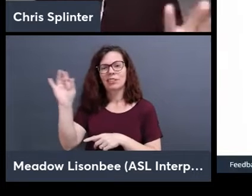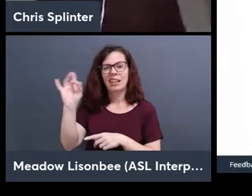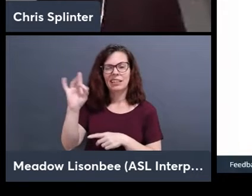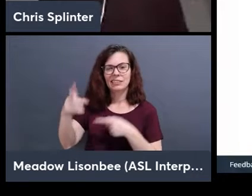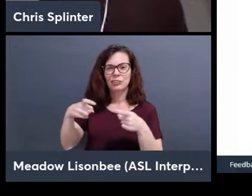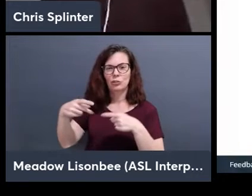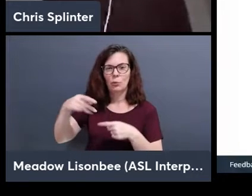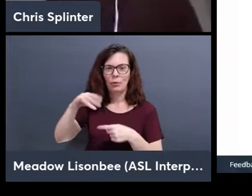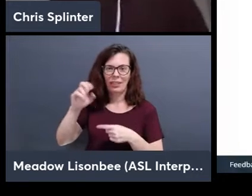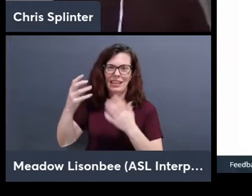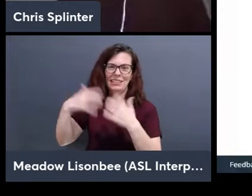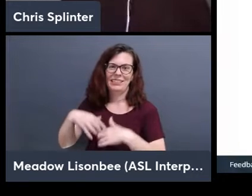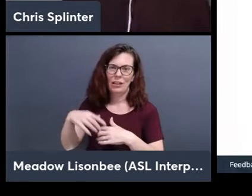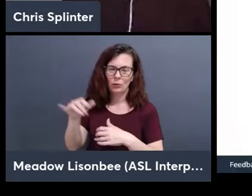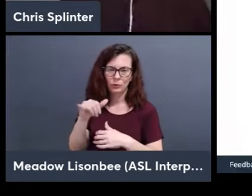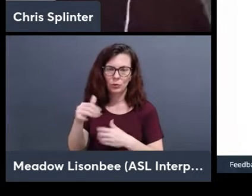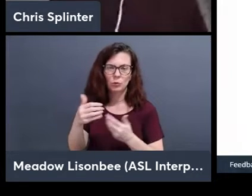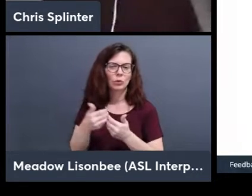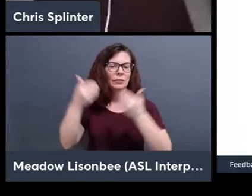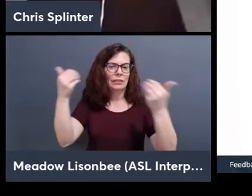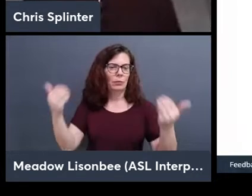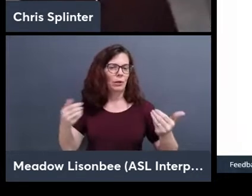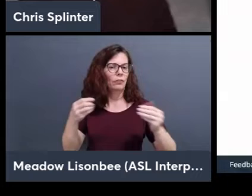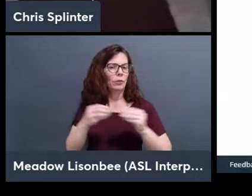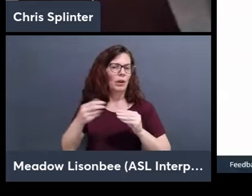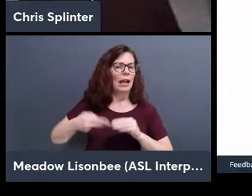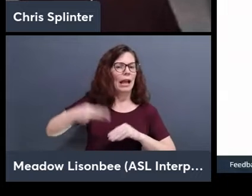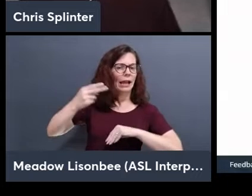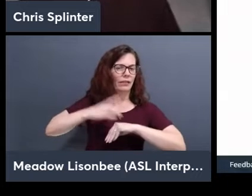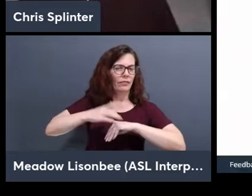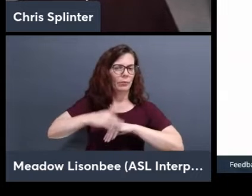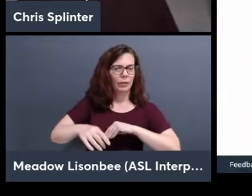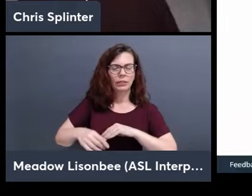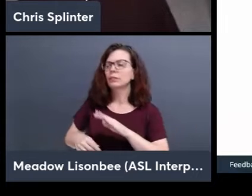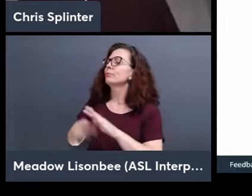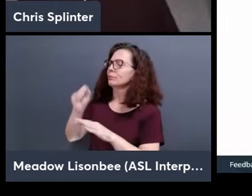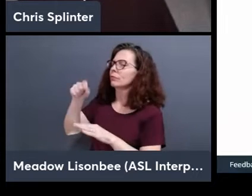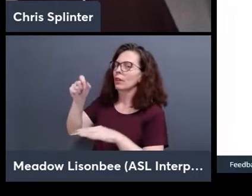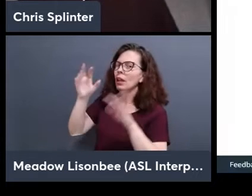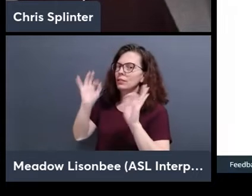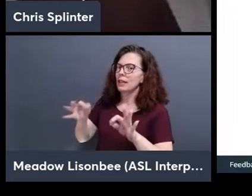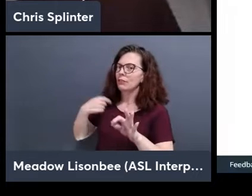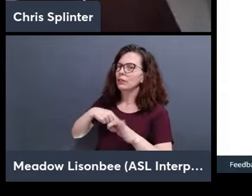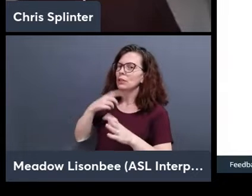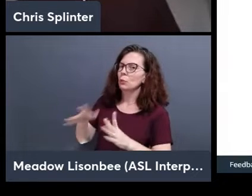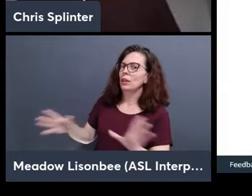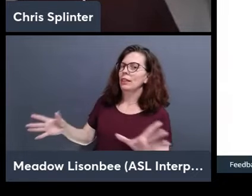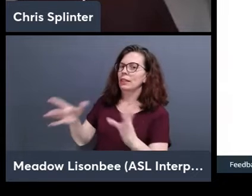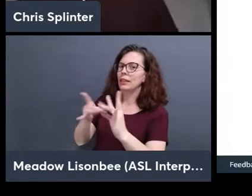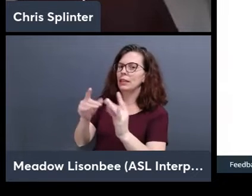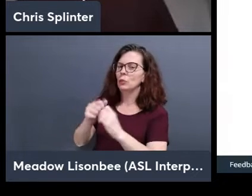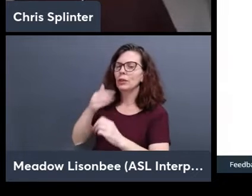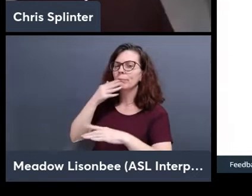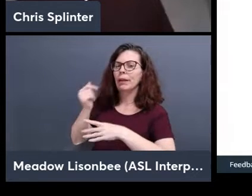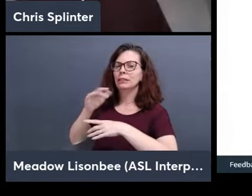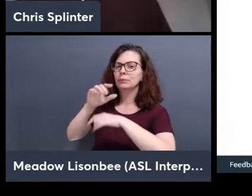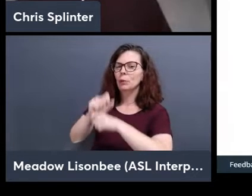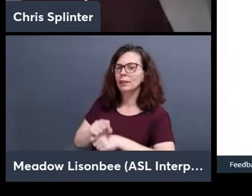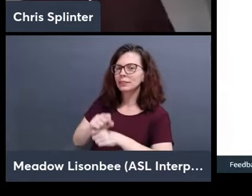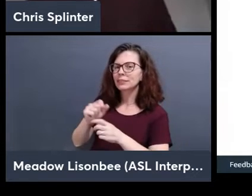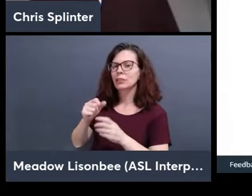to separate those for high availability. Yeah, and we'll definitely link to like, best practices like with running EKS